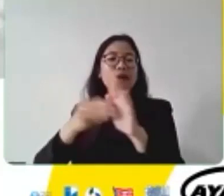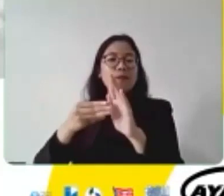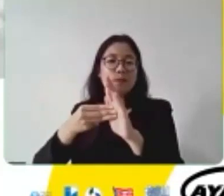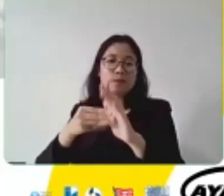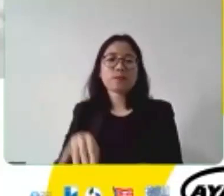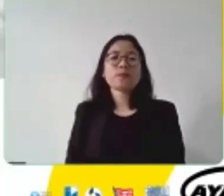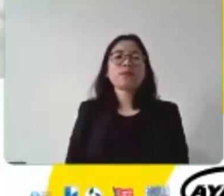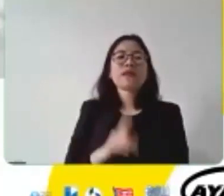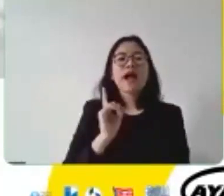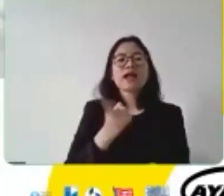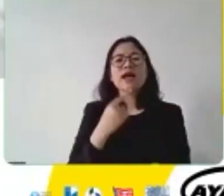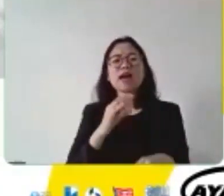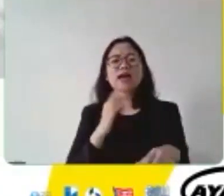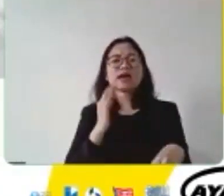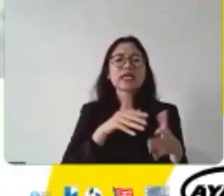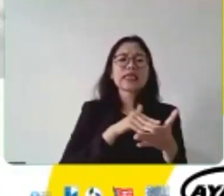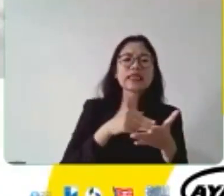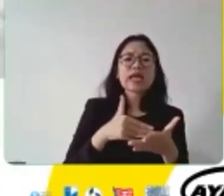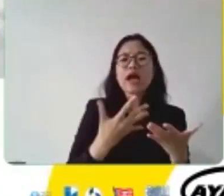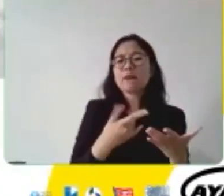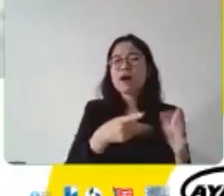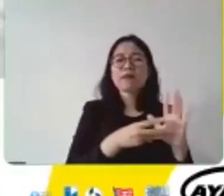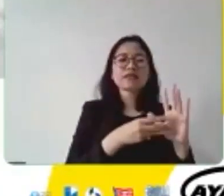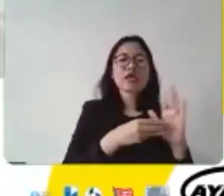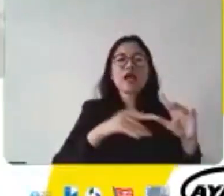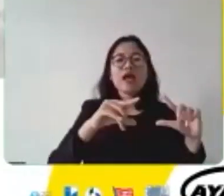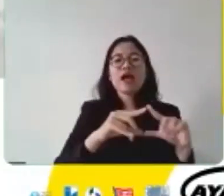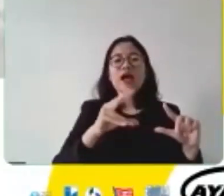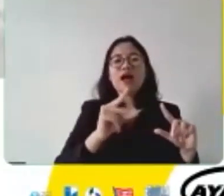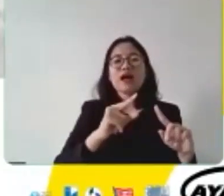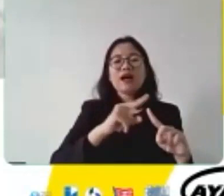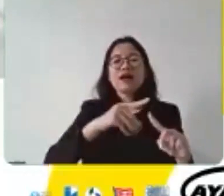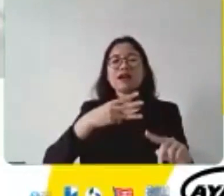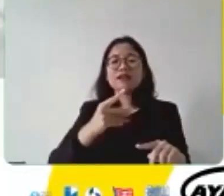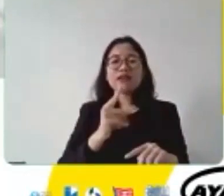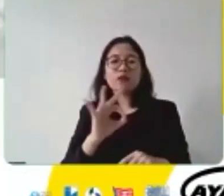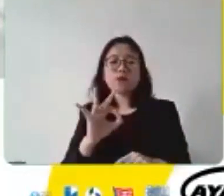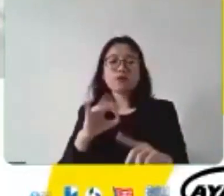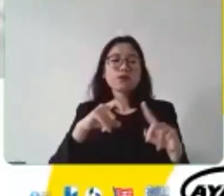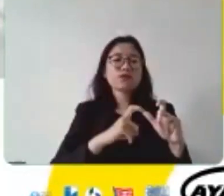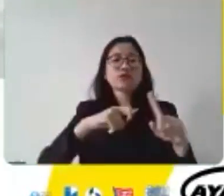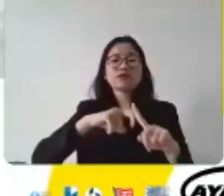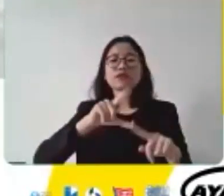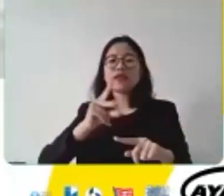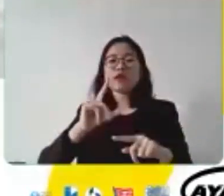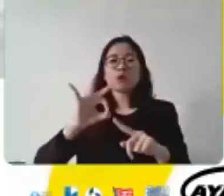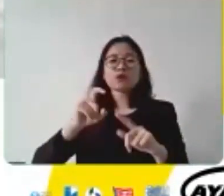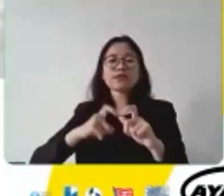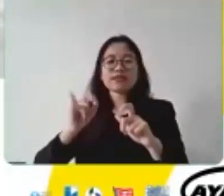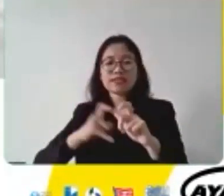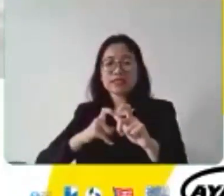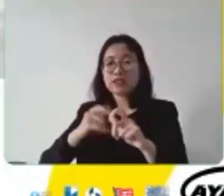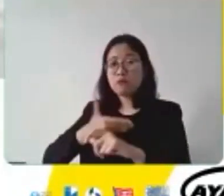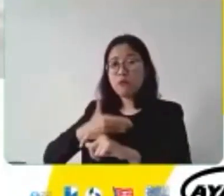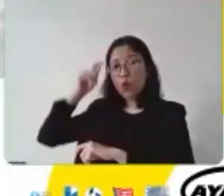Air pollution and developmental gestational diabetes. Sorry, Prof. Jalal, I have to remind you, you have 5 minutes